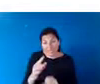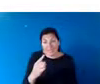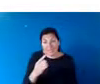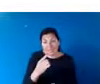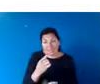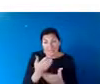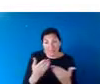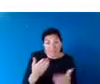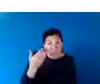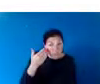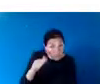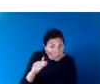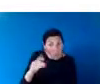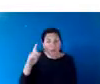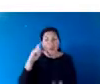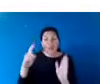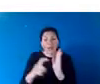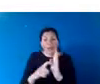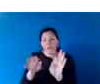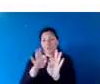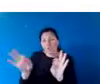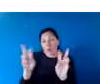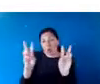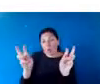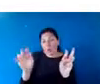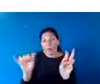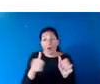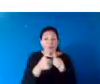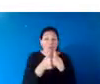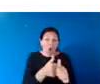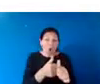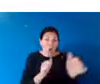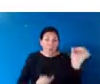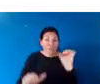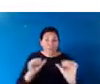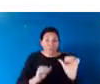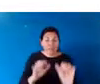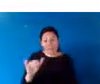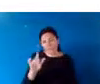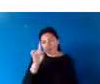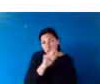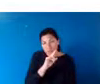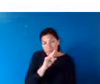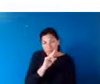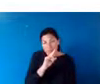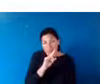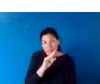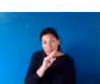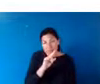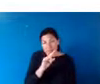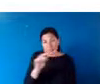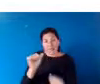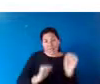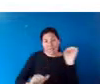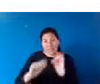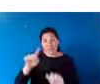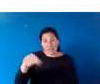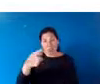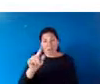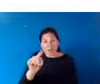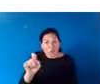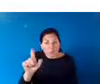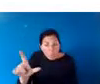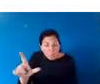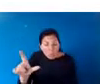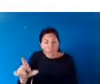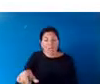and recognize that slogans, for example, like follow the science are simply false. The science is only an analytic tool. It's ultimately politics and